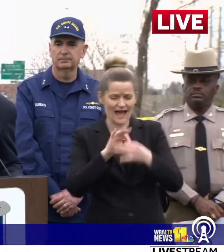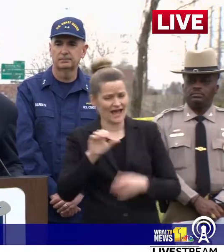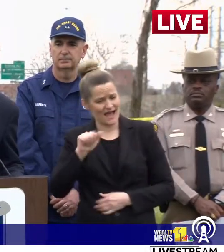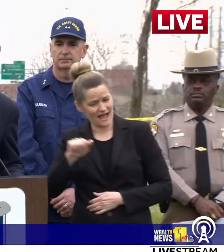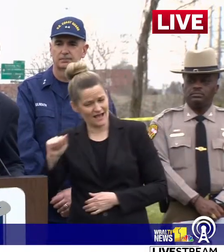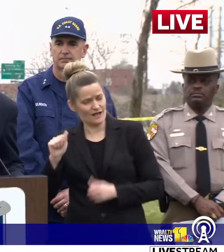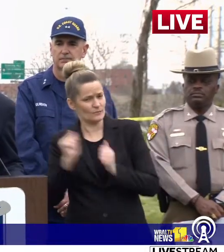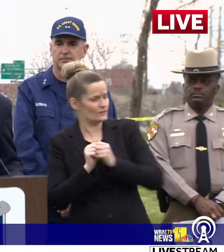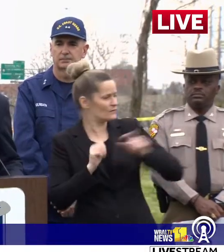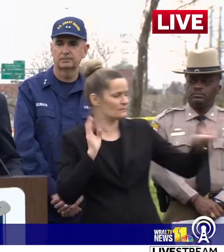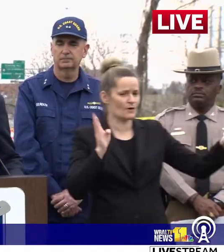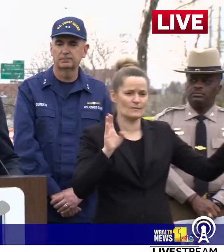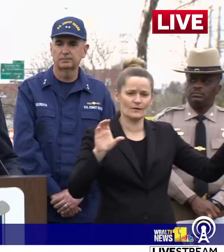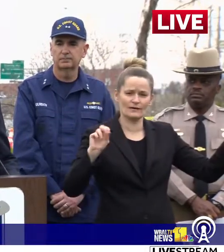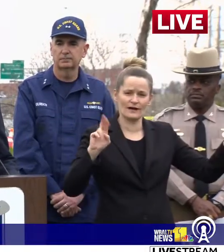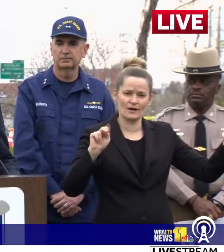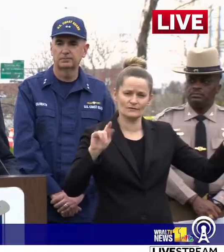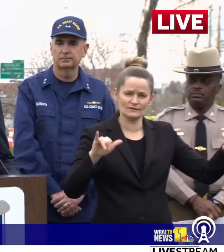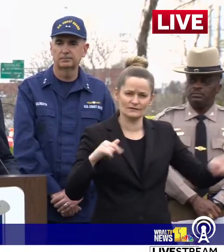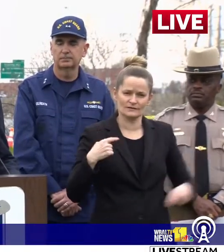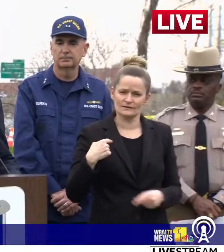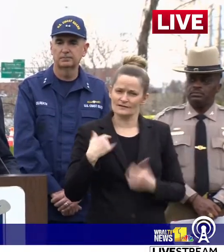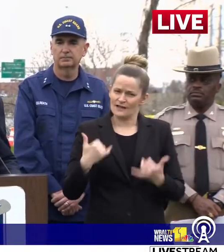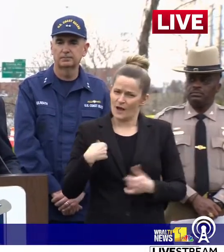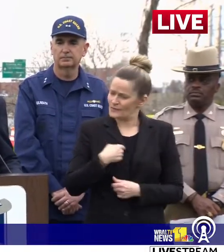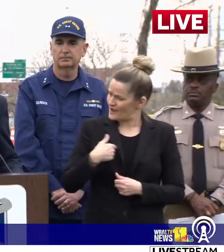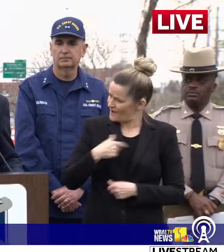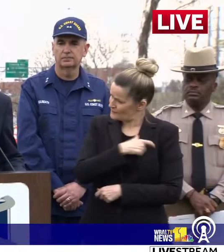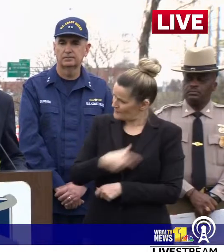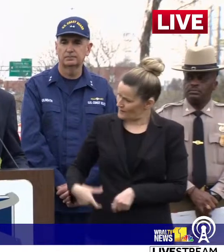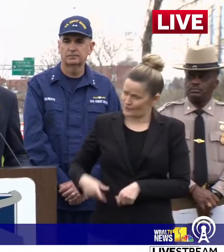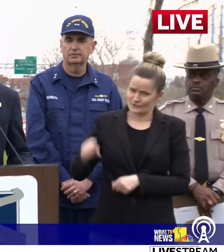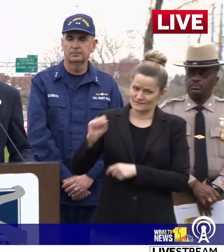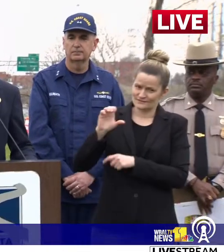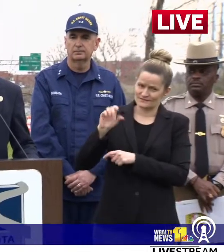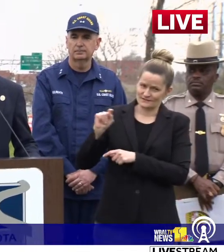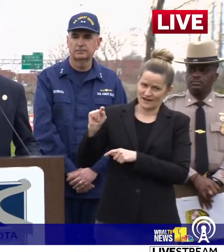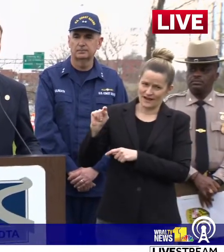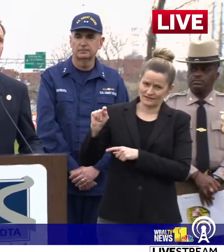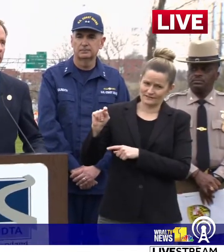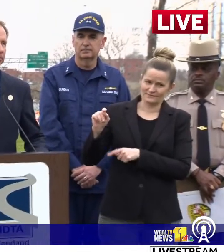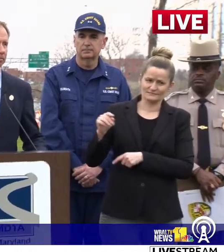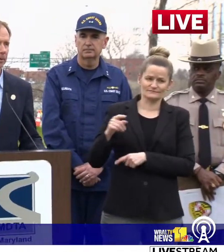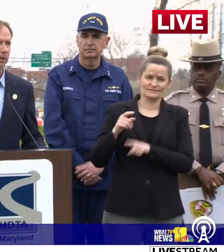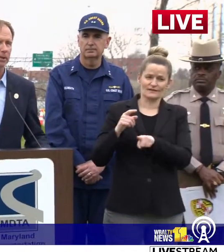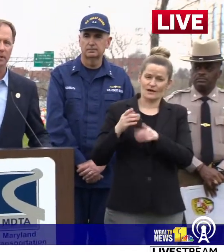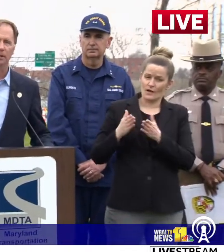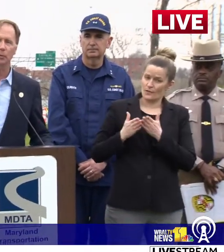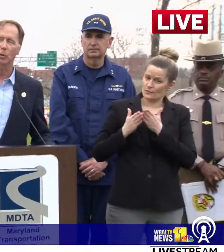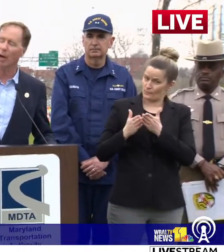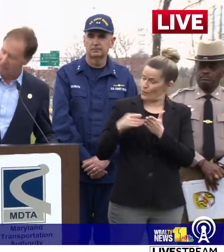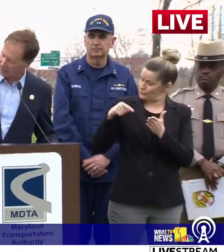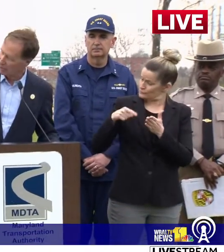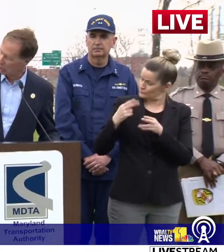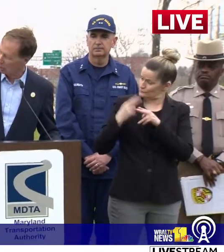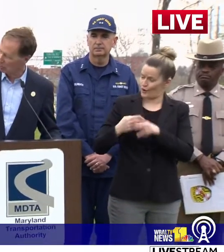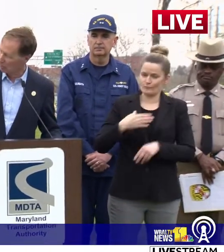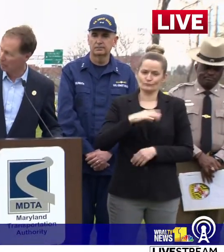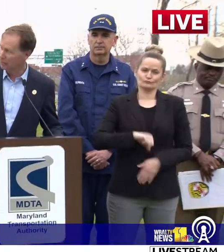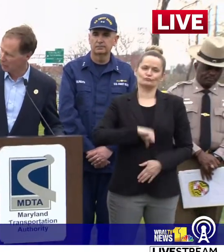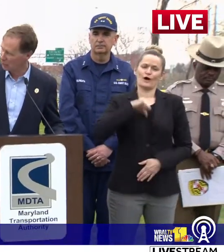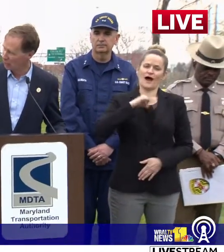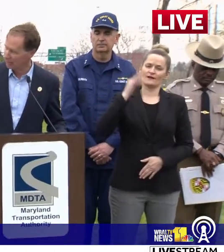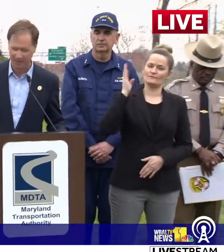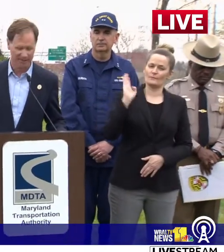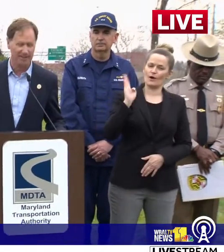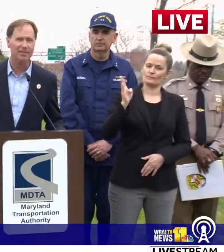have your Pride of Baltimore, your tall ship, in Annapolis right now, and it cannot get home. We want